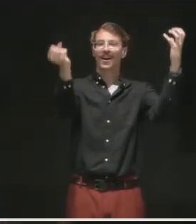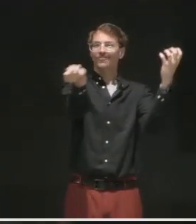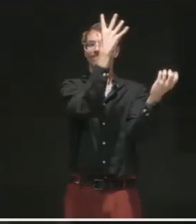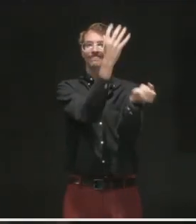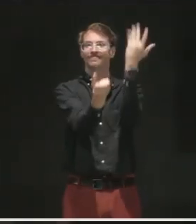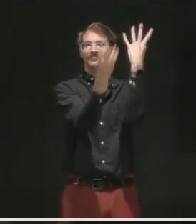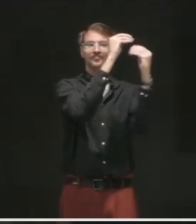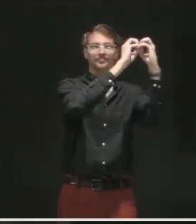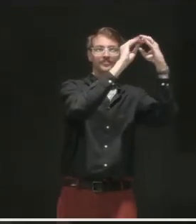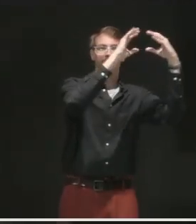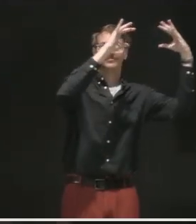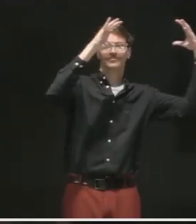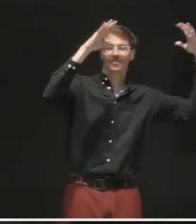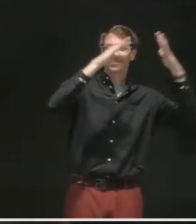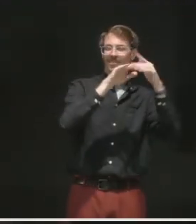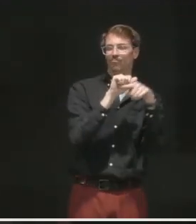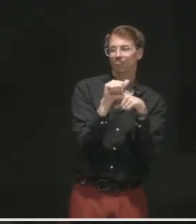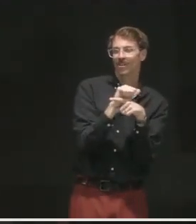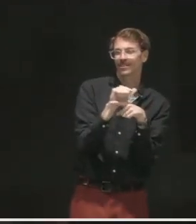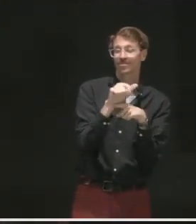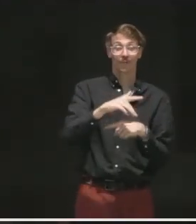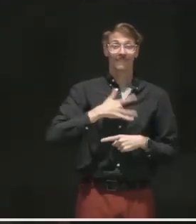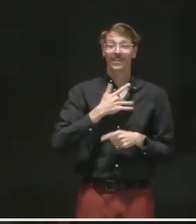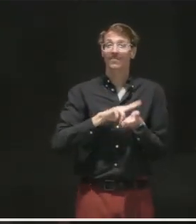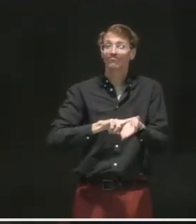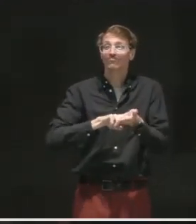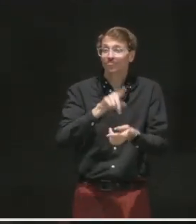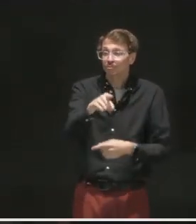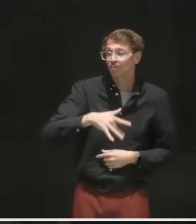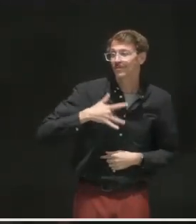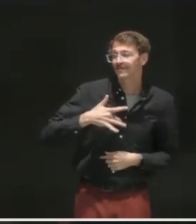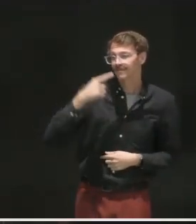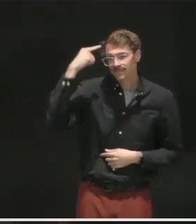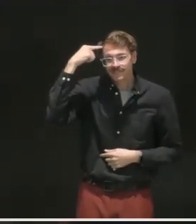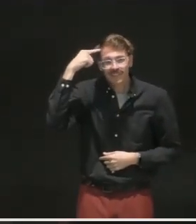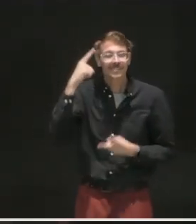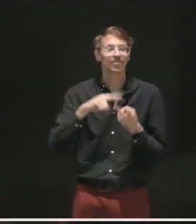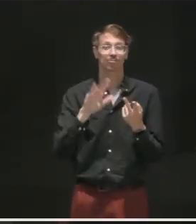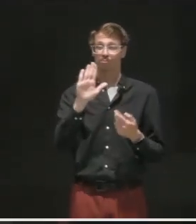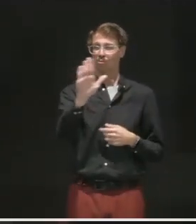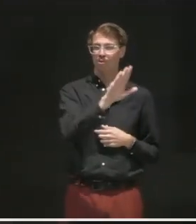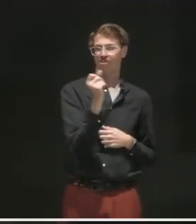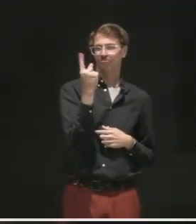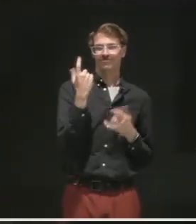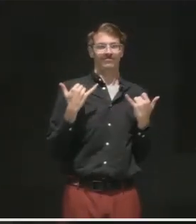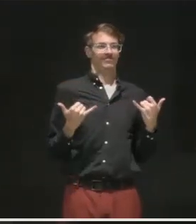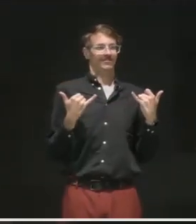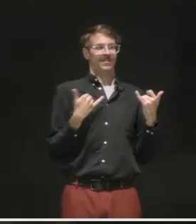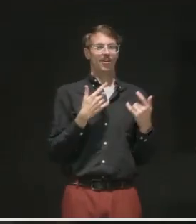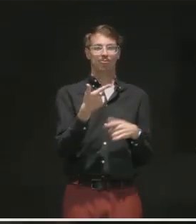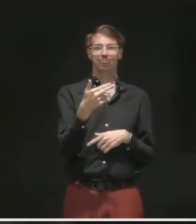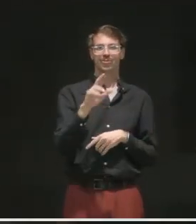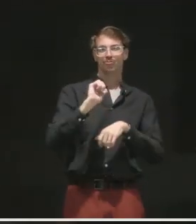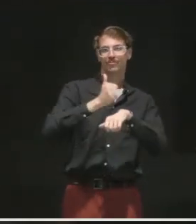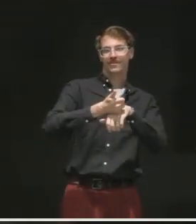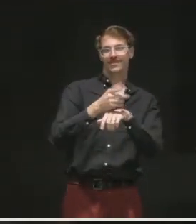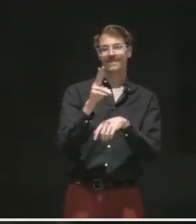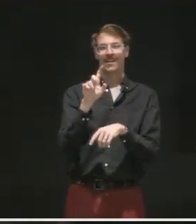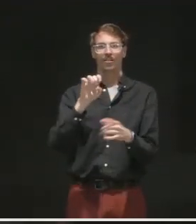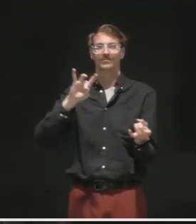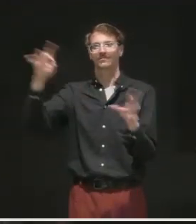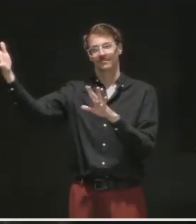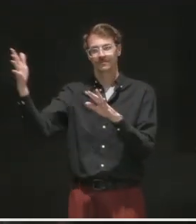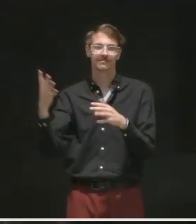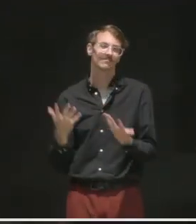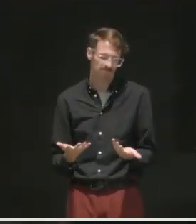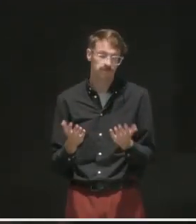a feel for what you think and your understanding about gender-based violence and emergencies. So what we're going